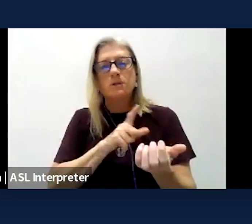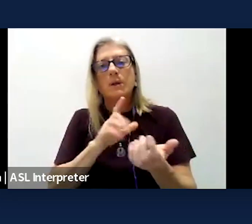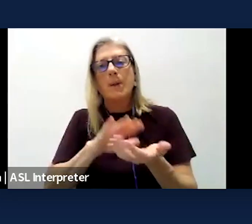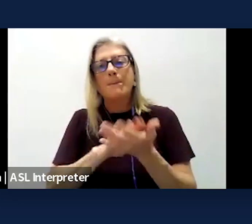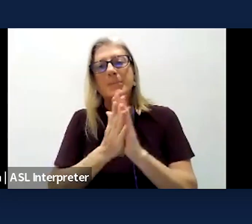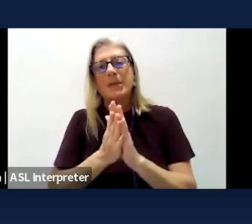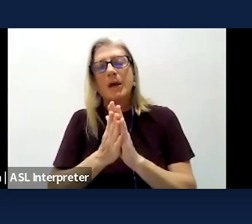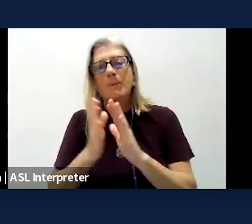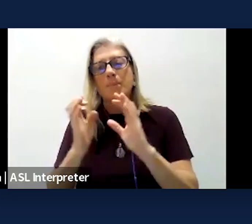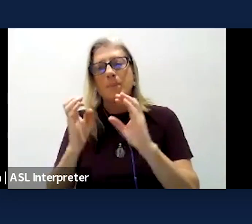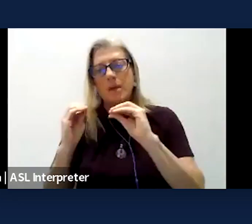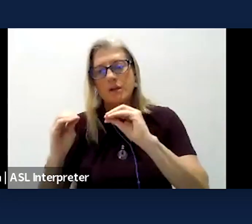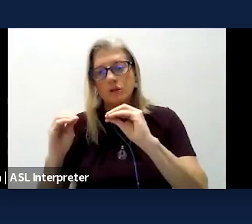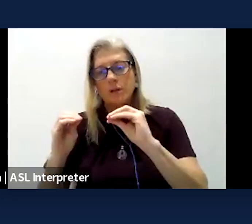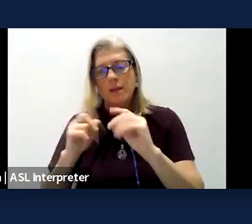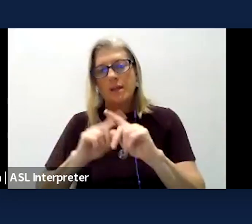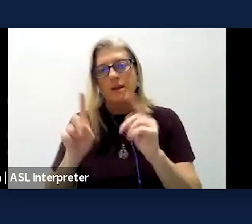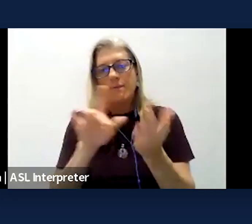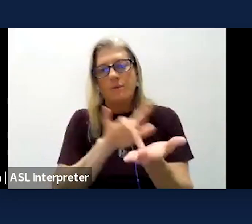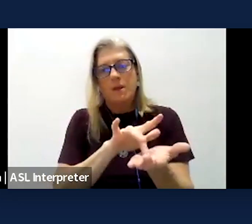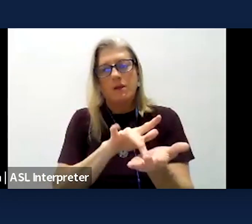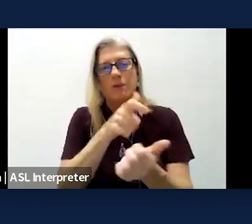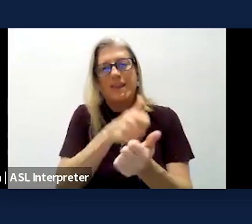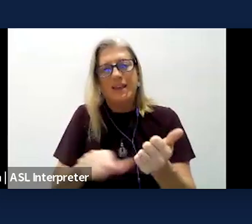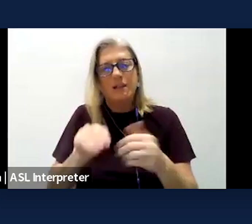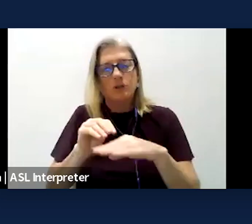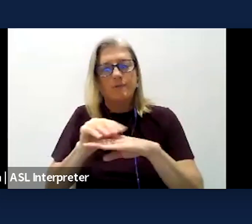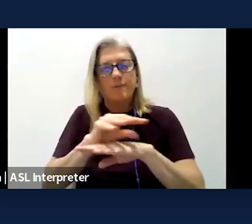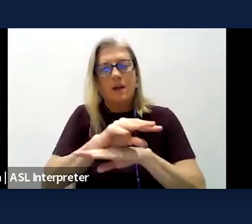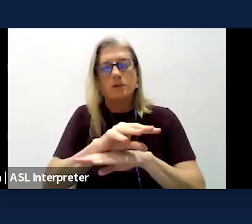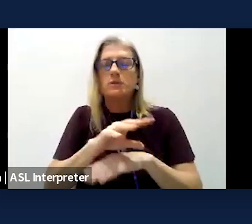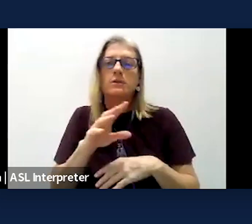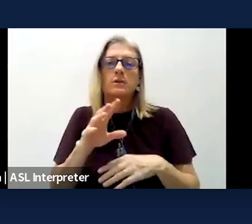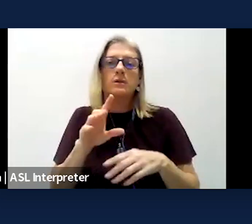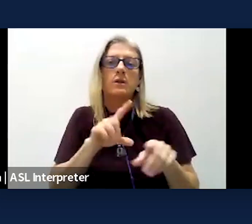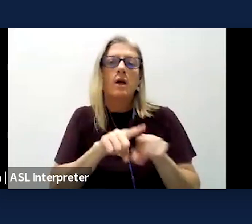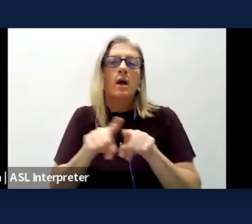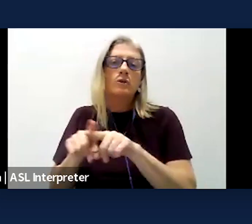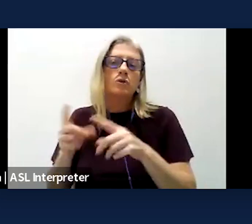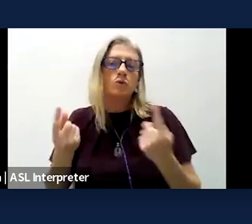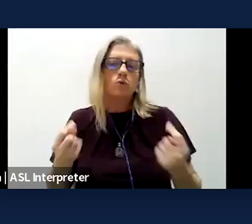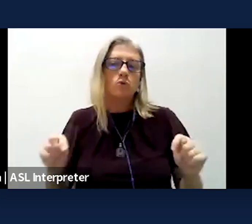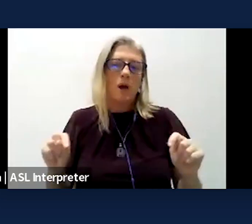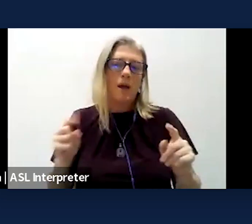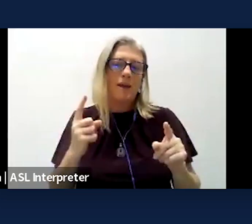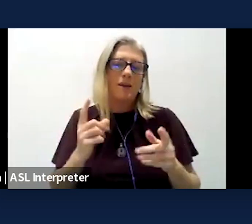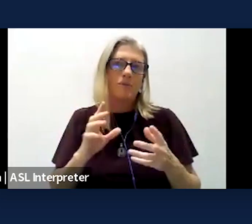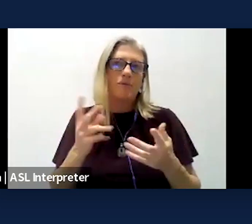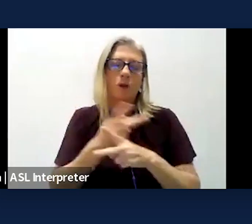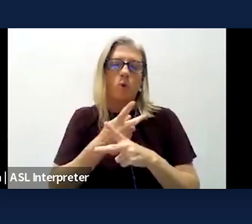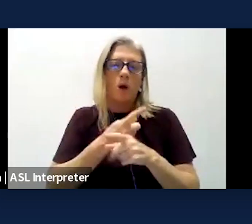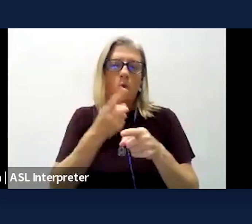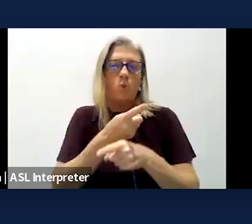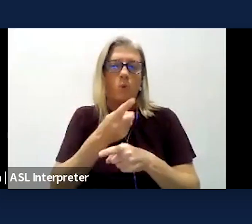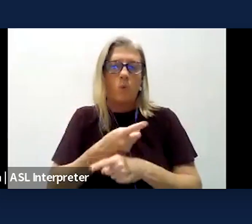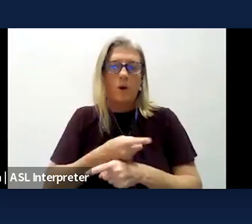on the different medications, how each one affects you, and also try and get a regular schedule. Your